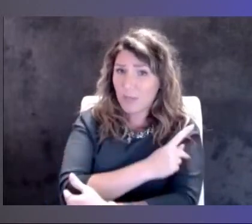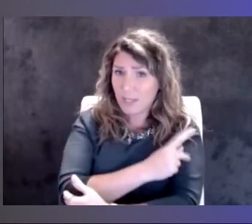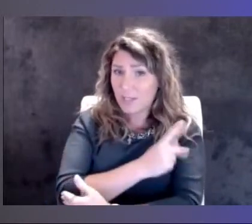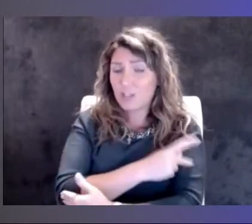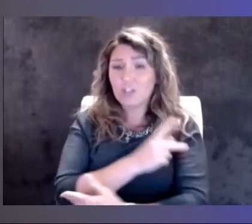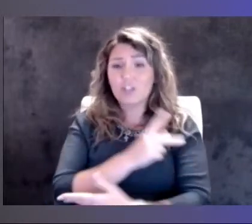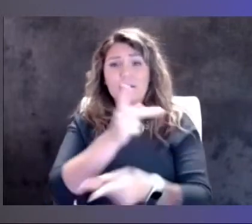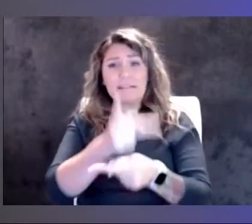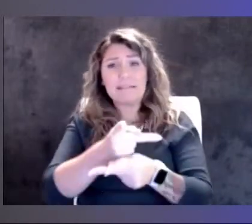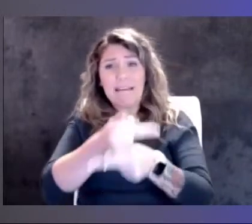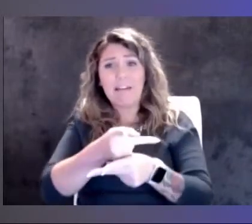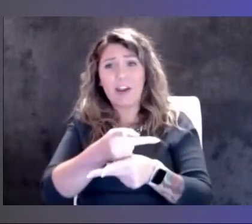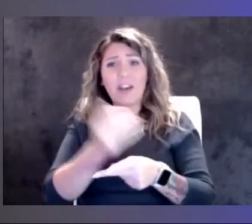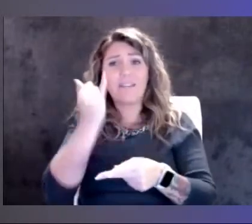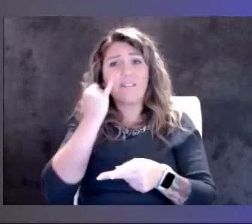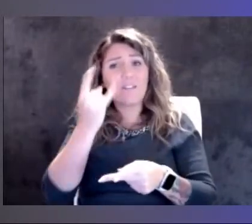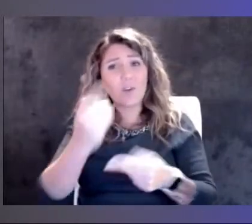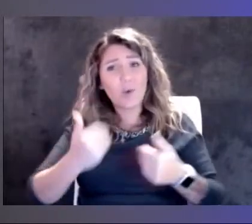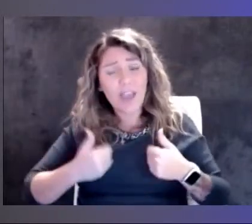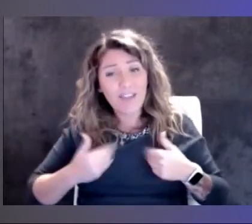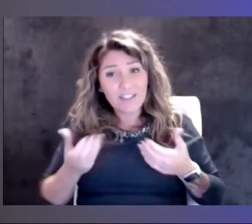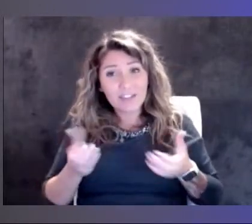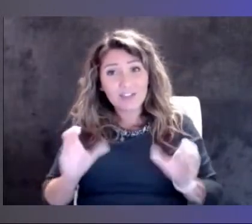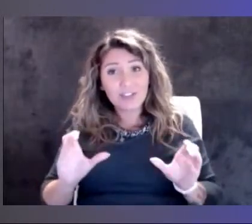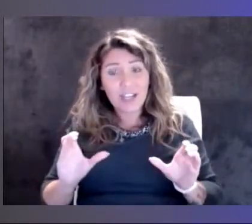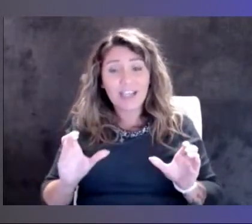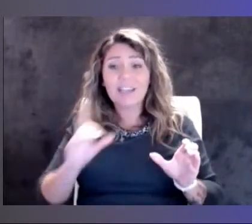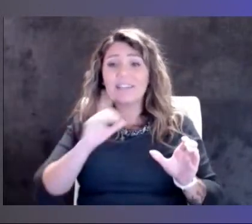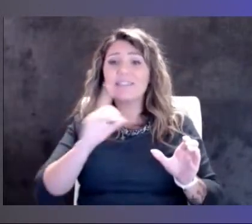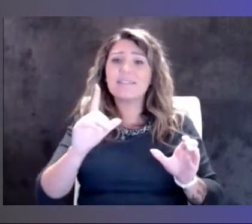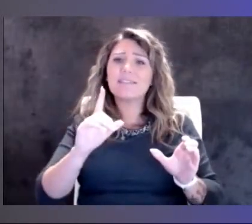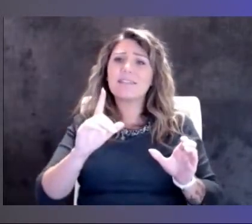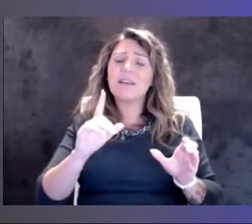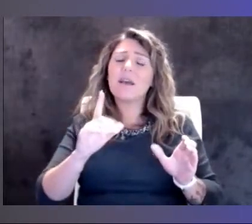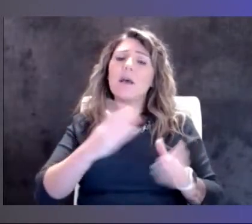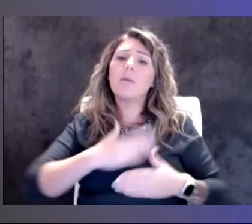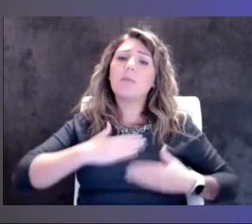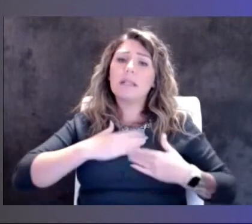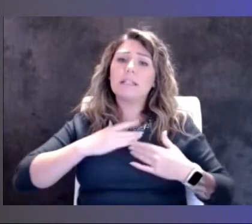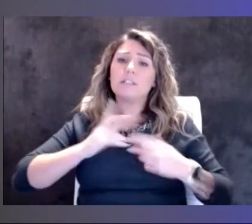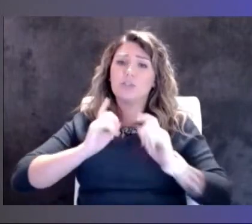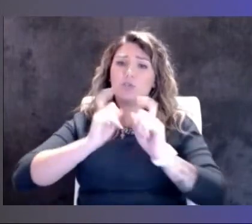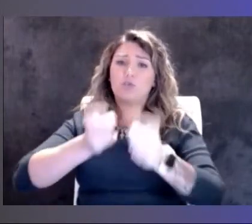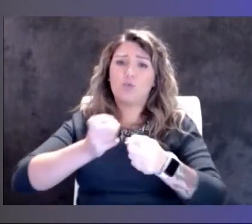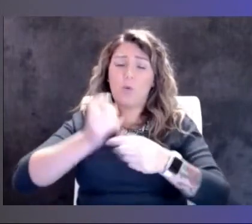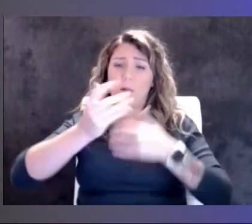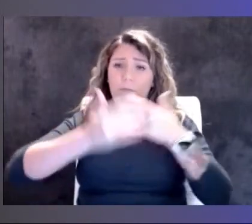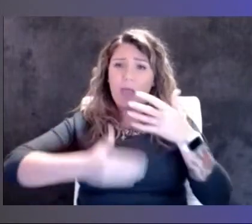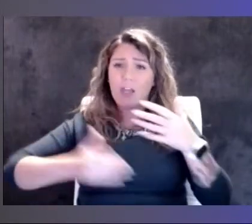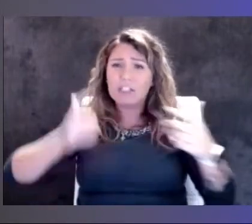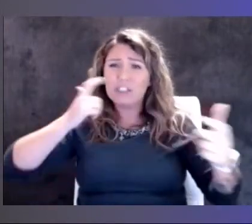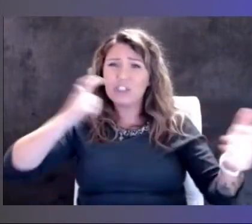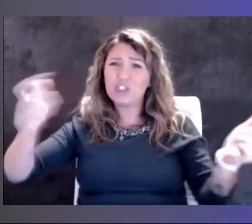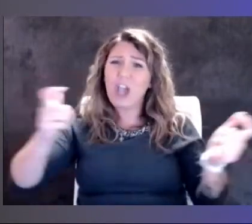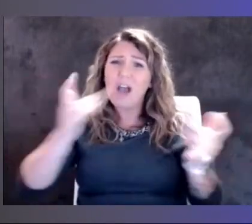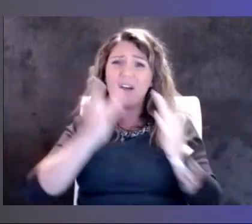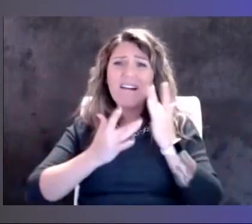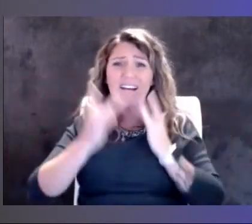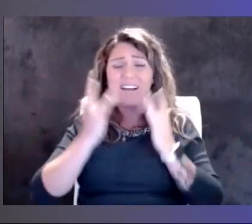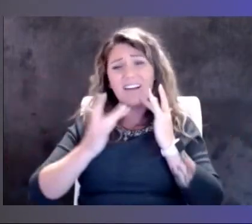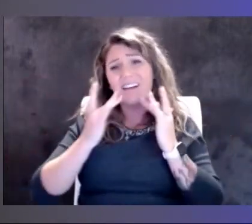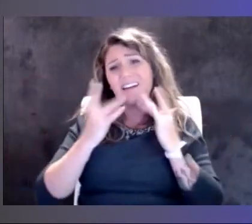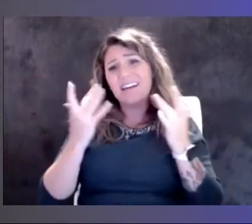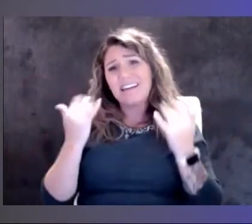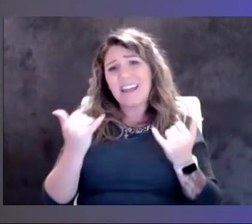if you have a chance, please consider donating blood. There's actually a huge shortage right now, and it's something that as we're going into these